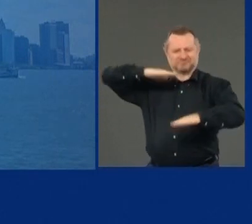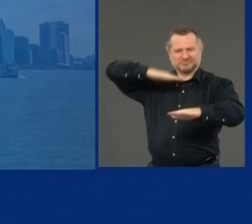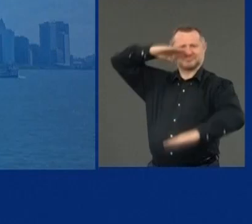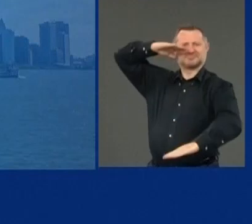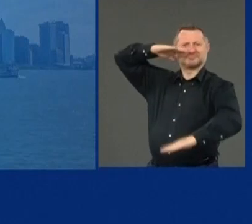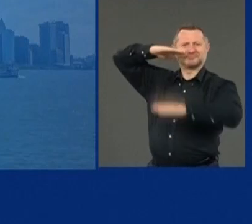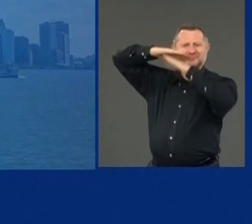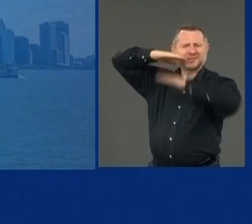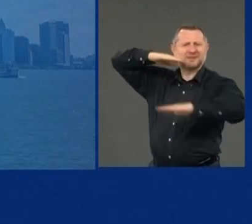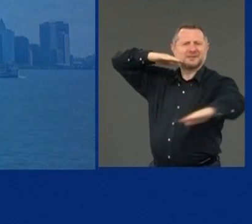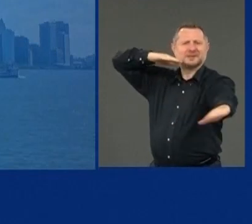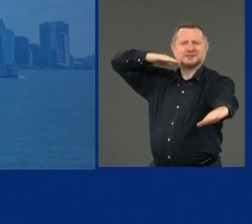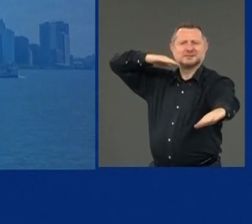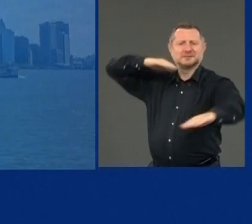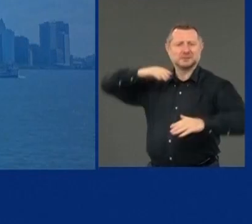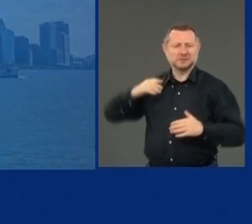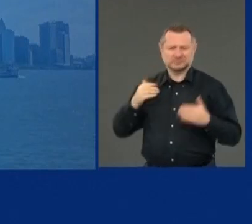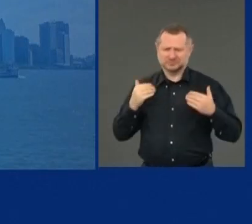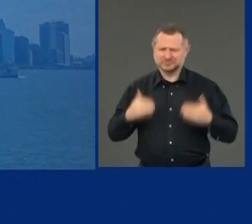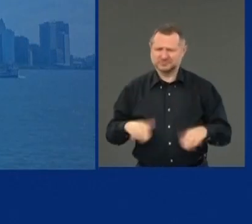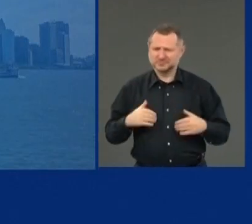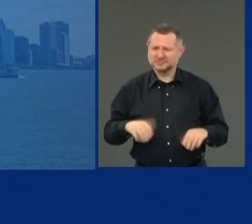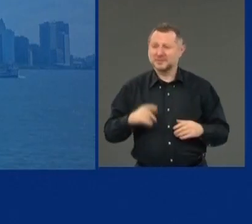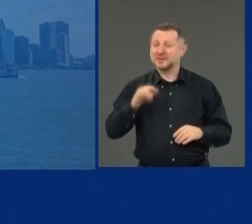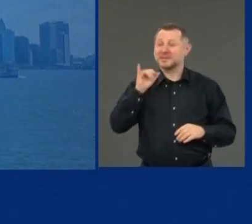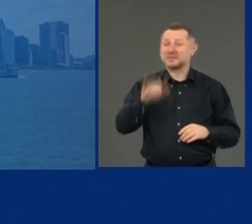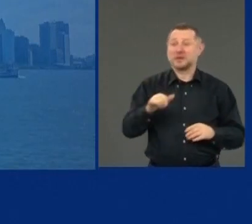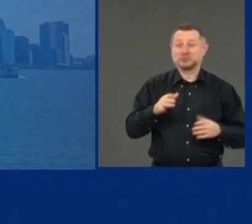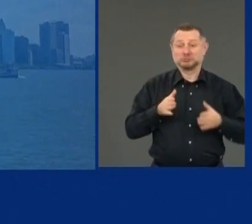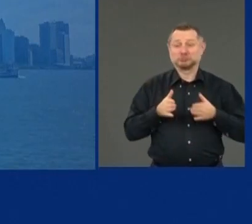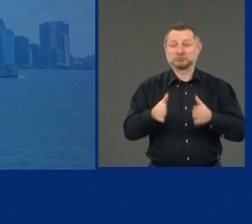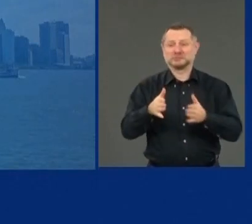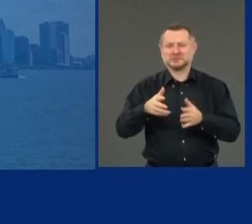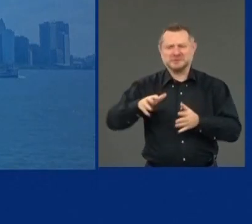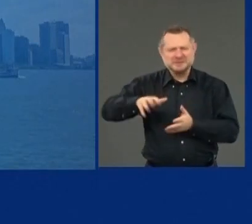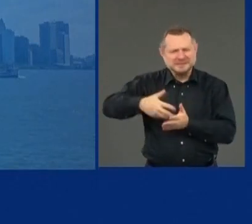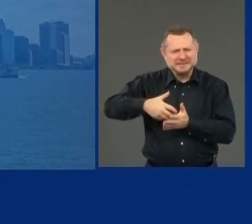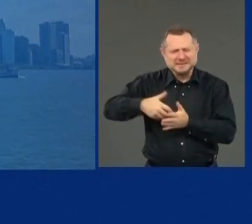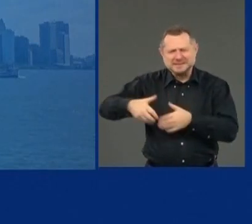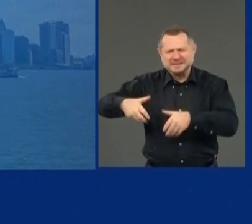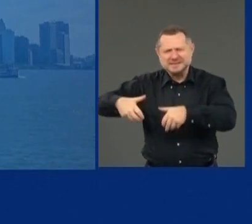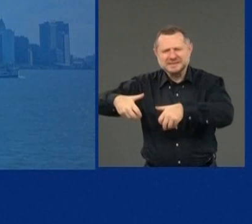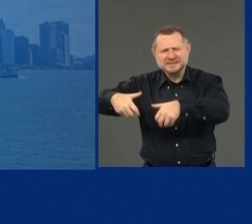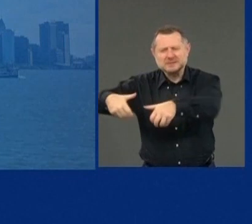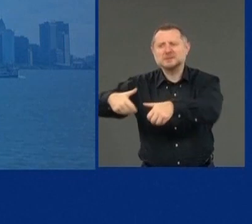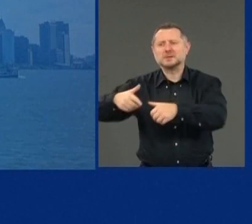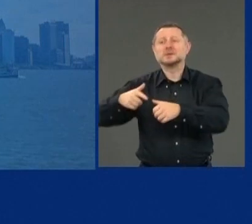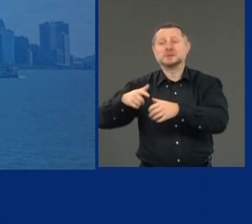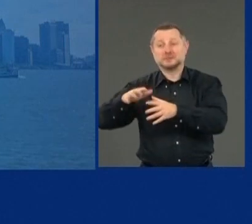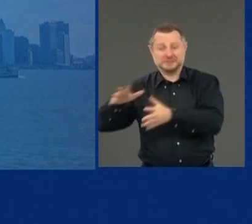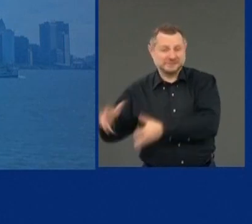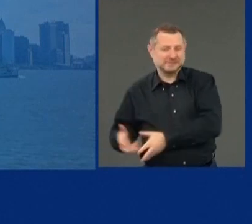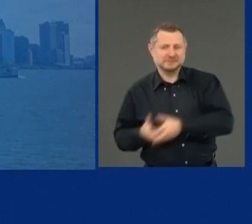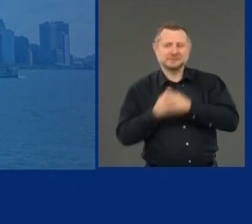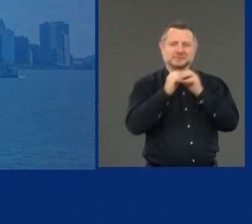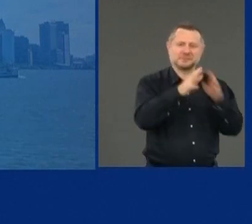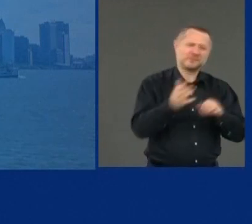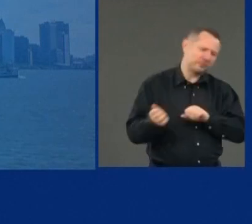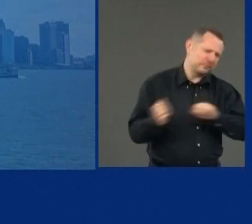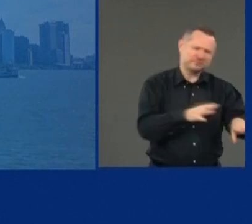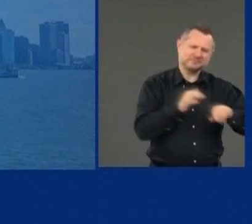dug the channel, a canal, and used that fill to build a